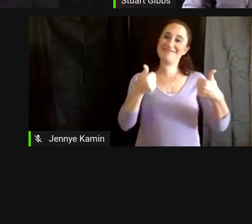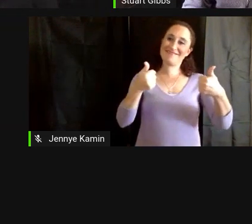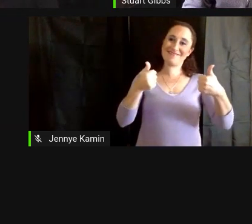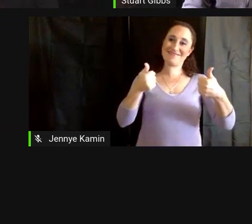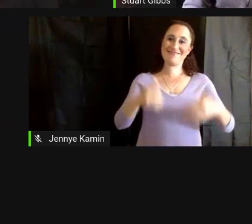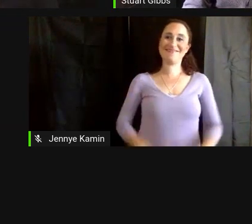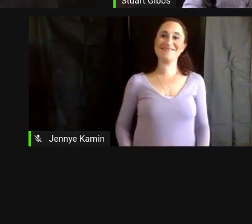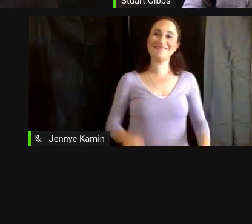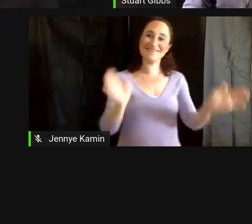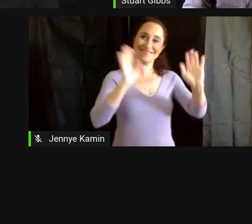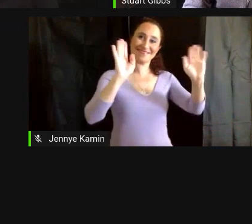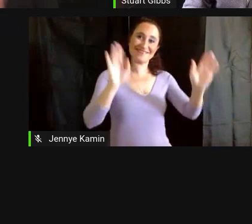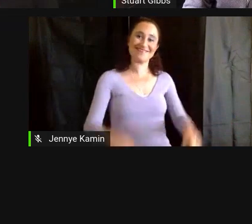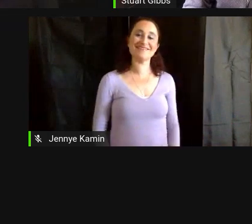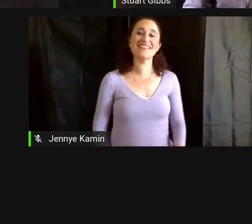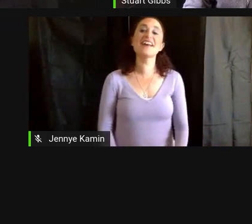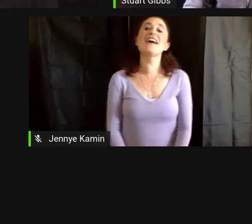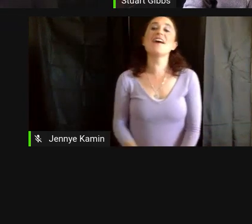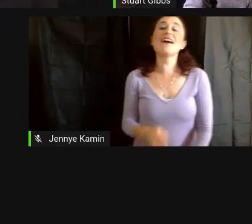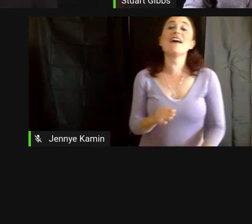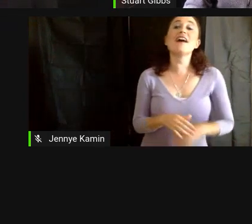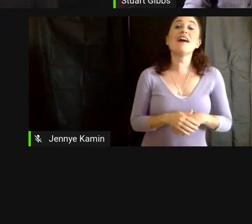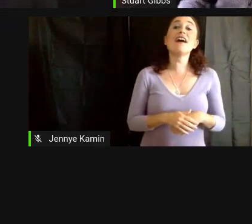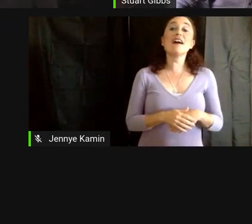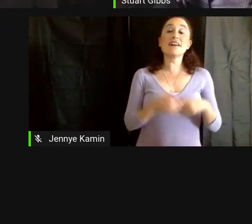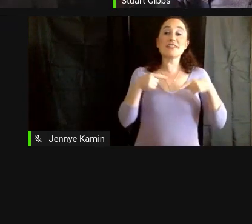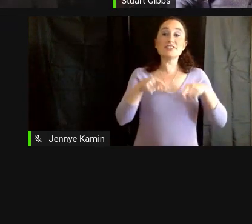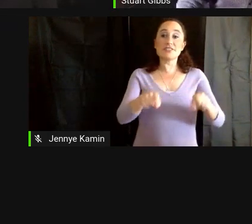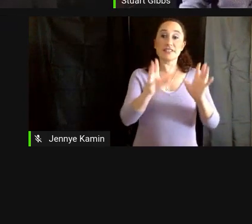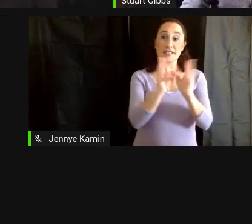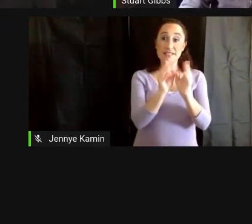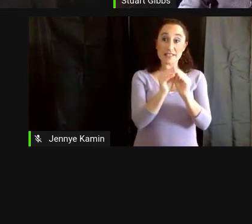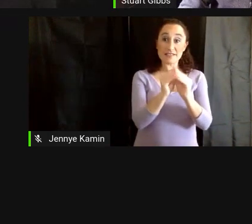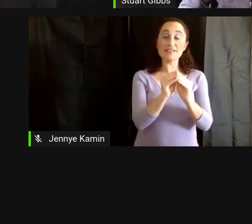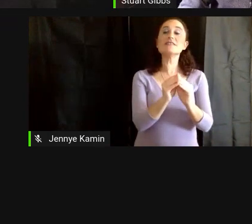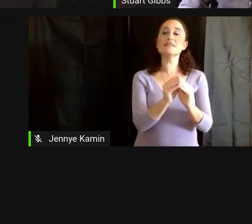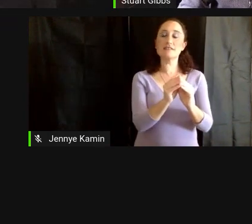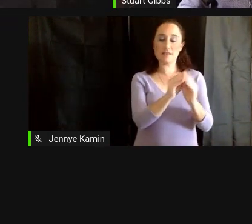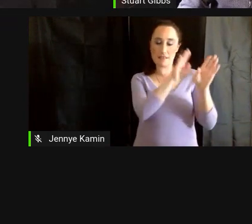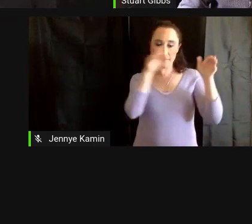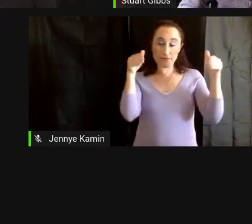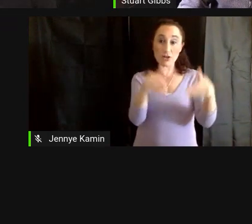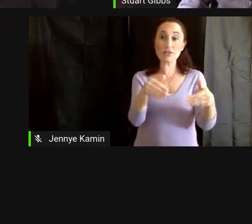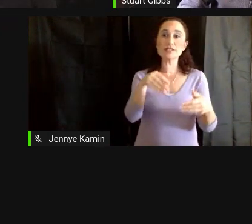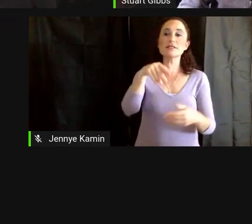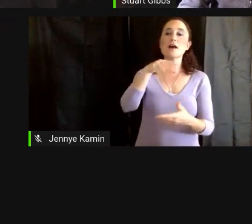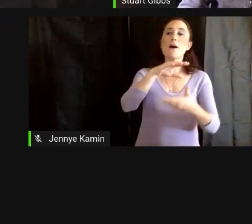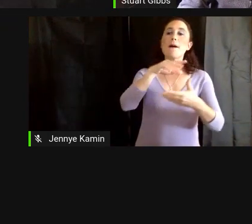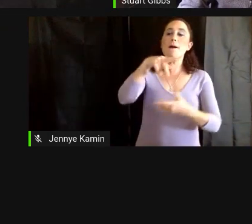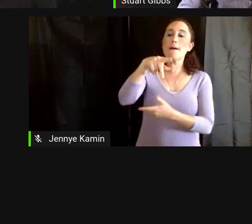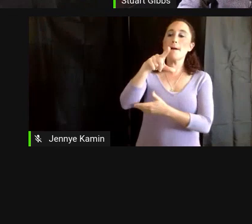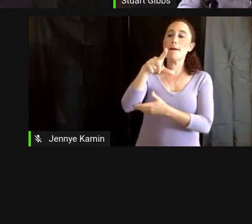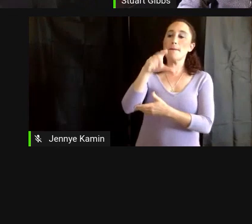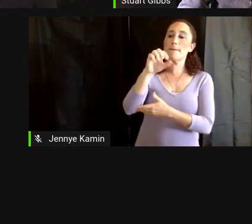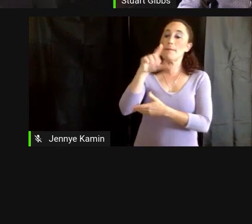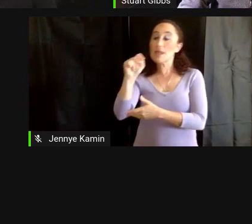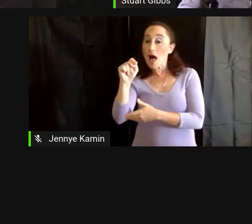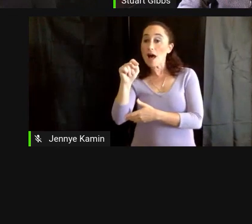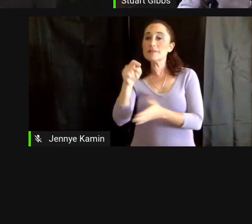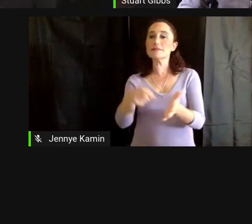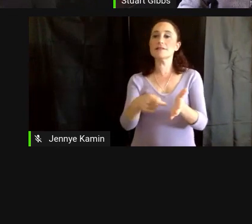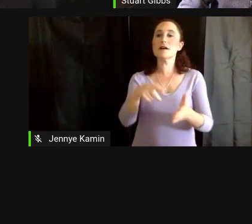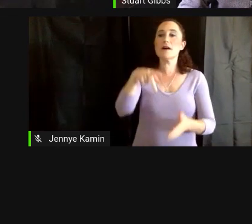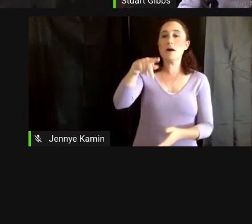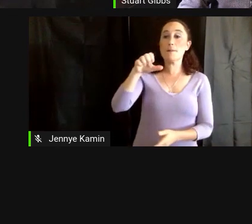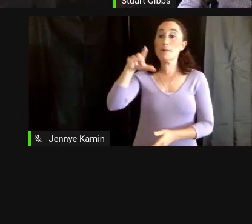Jenny. Okay, so in this session, we are talking about plot. Plot is important for every story. So we